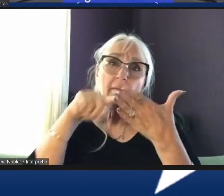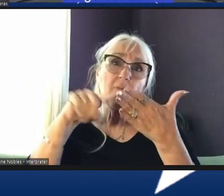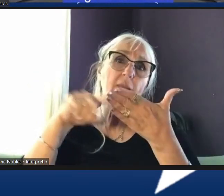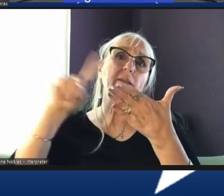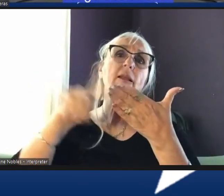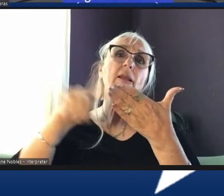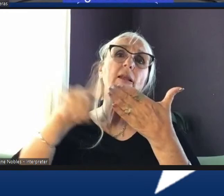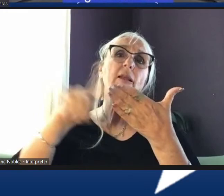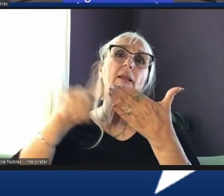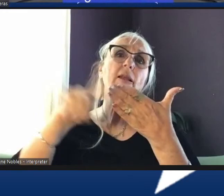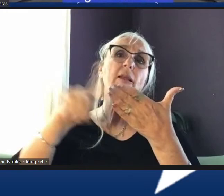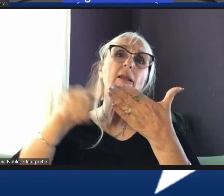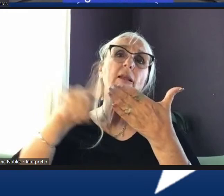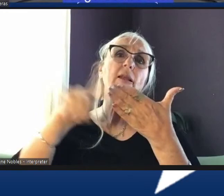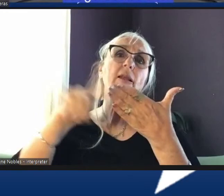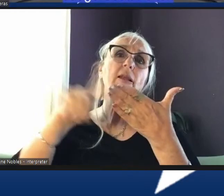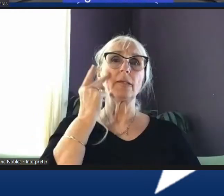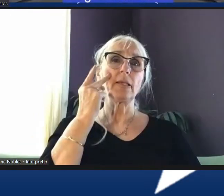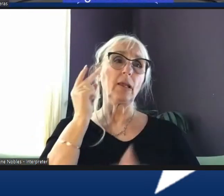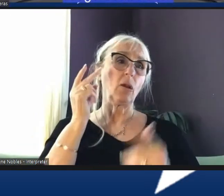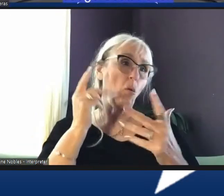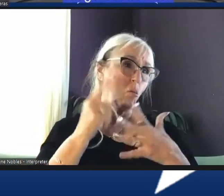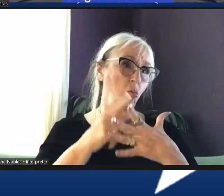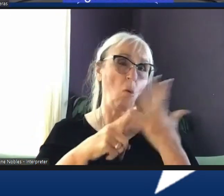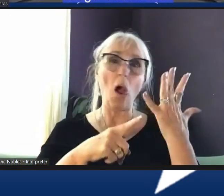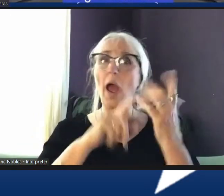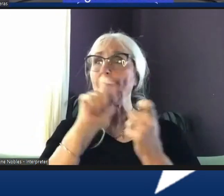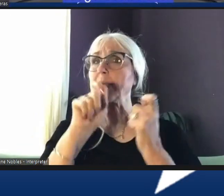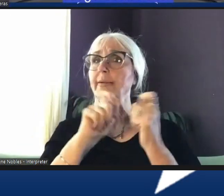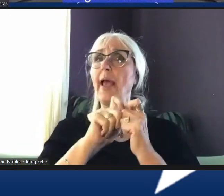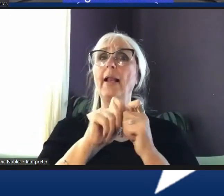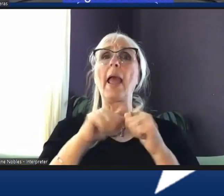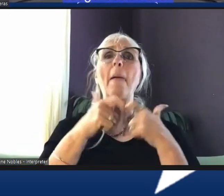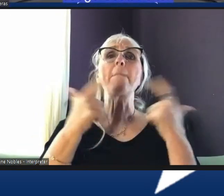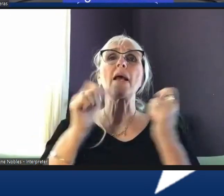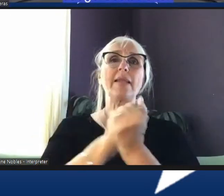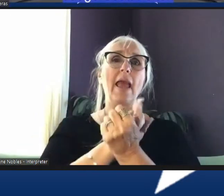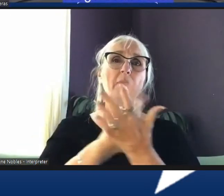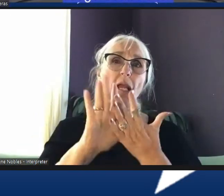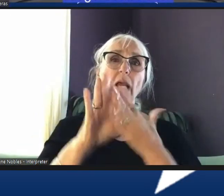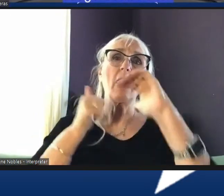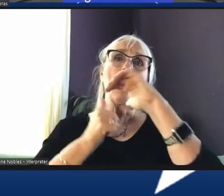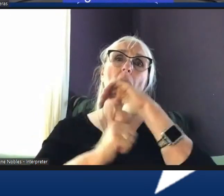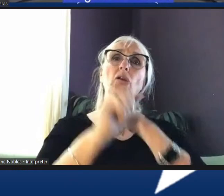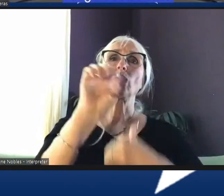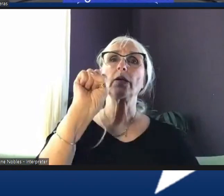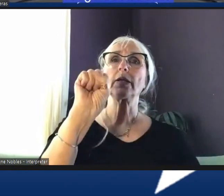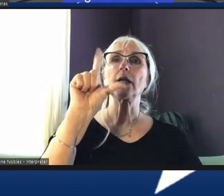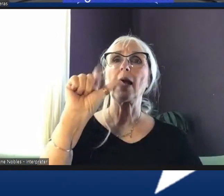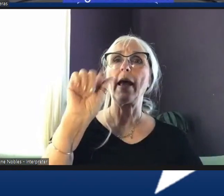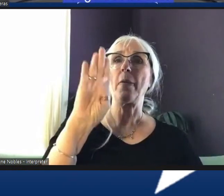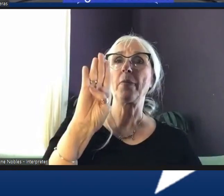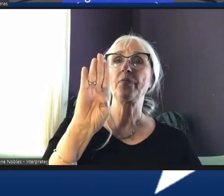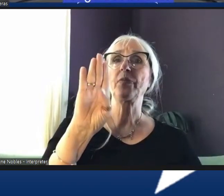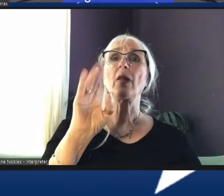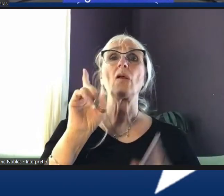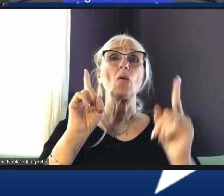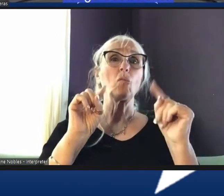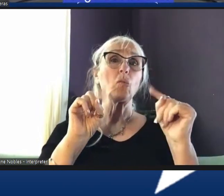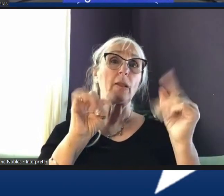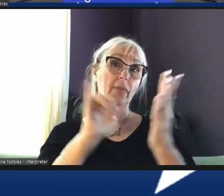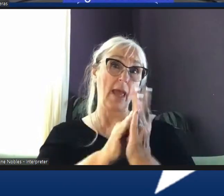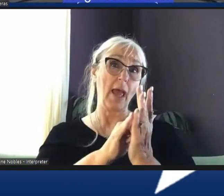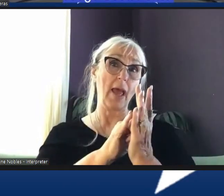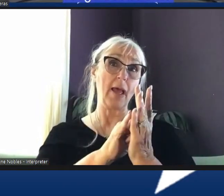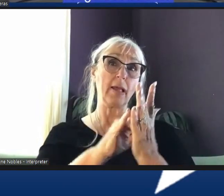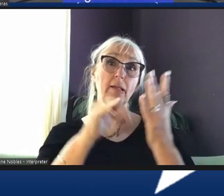find out what exactly the extent of the damages are underneath the slab. Once that's